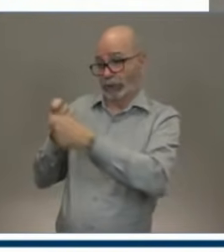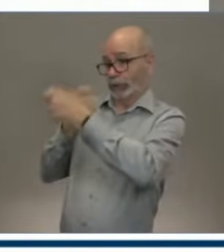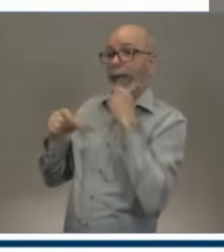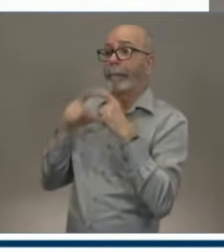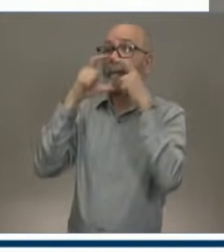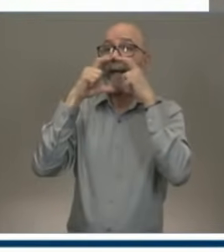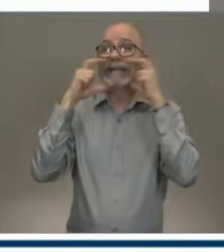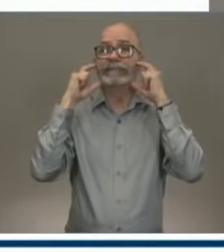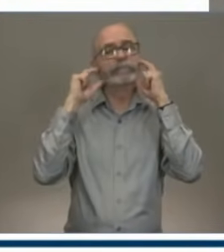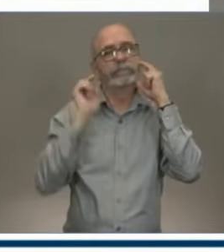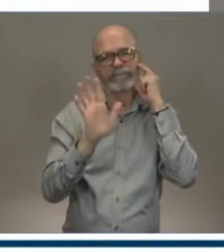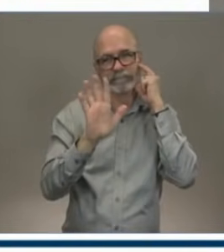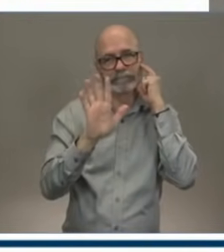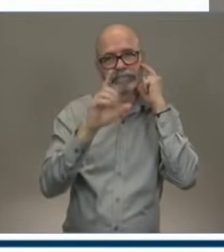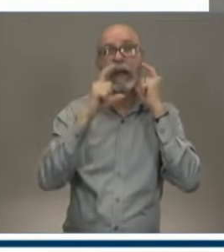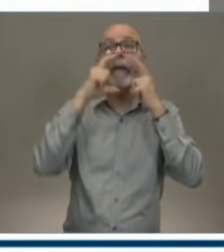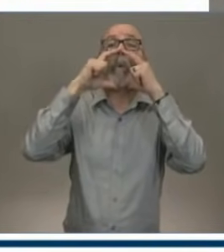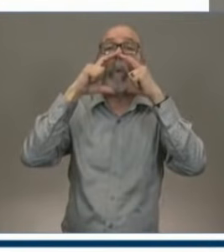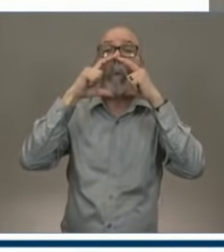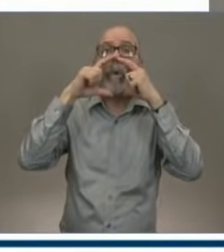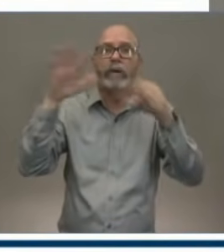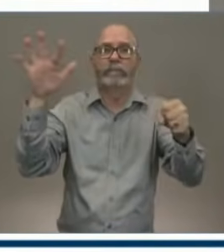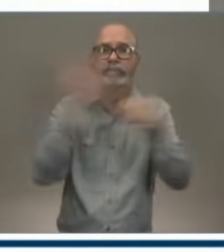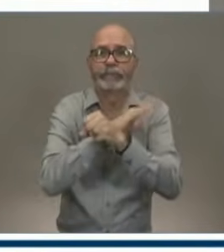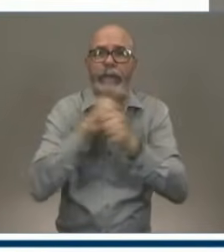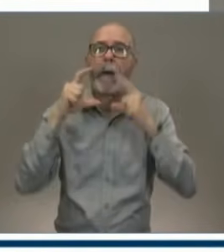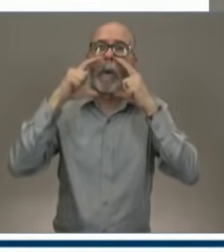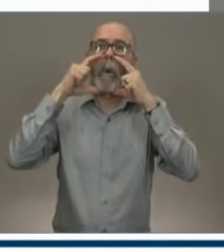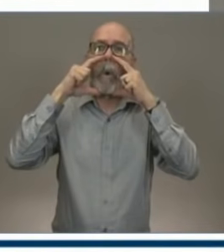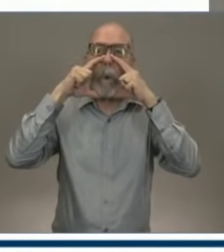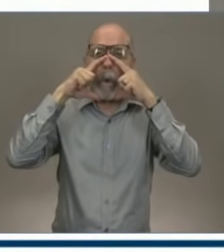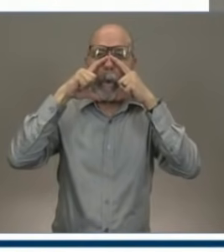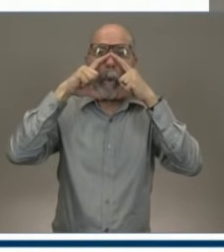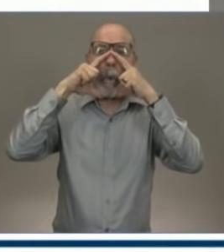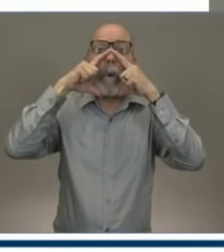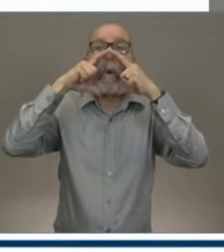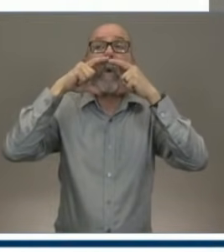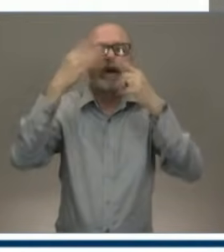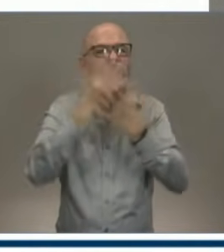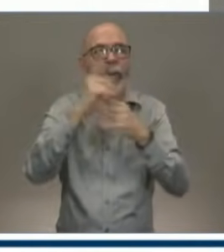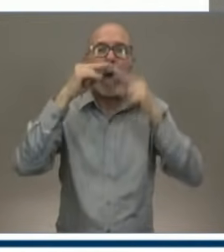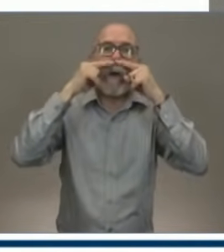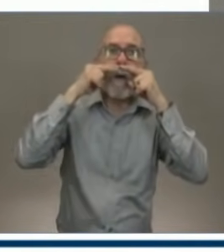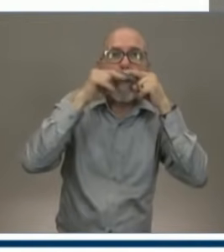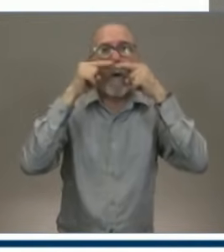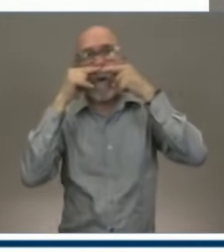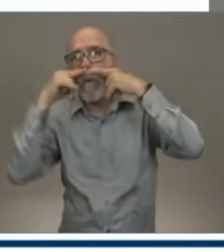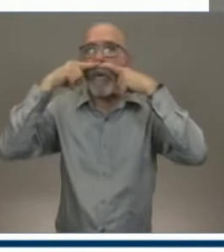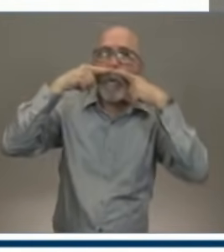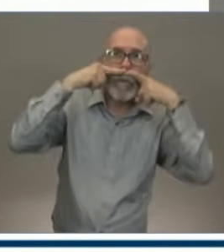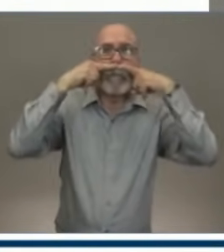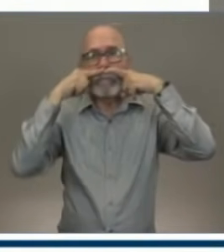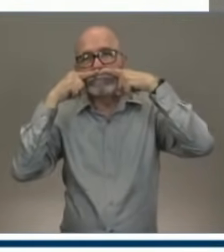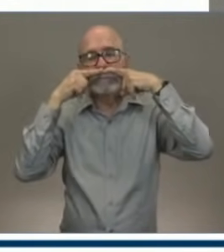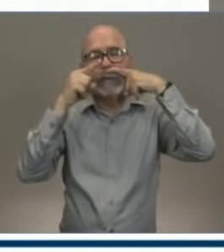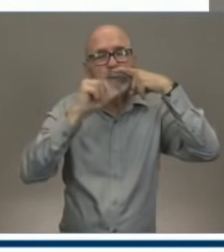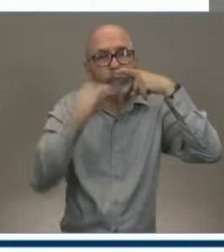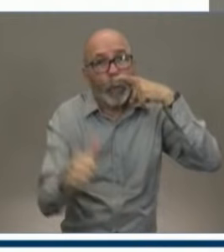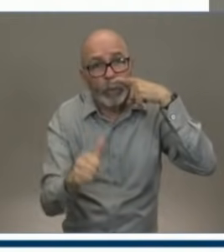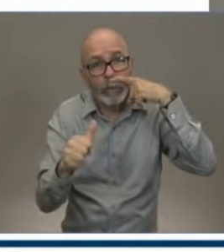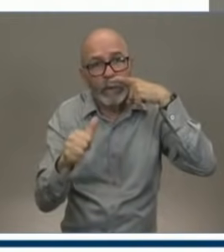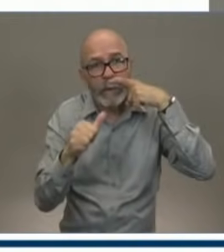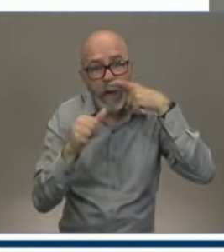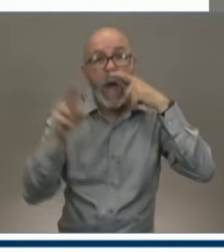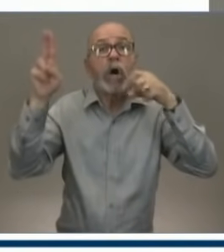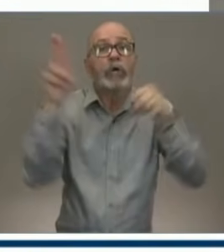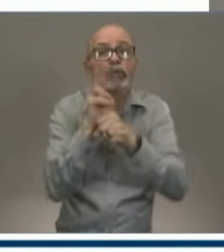your nose and mouth, and I have to emphasize, I still see too many people not covering their nose. A mask prevents, if